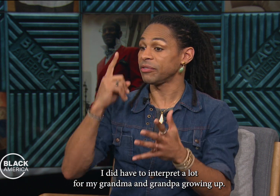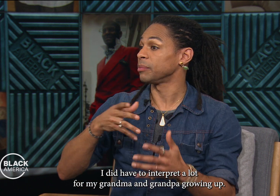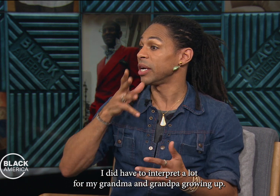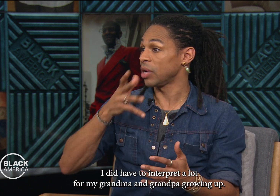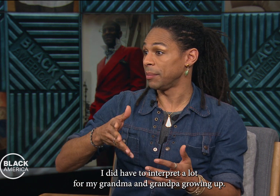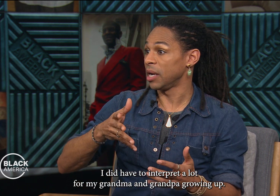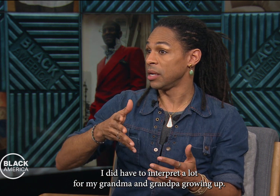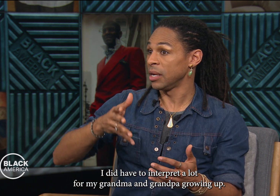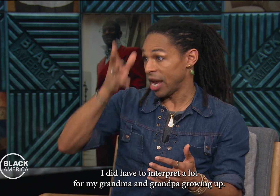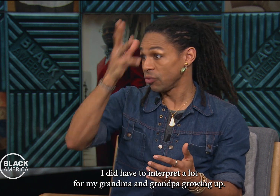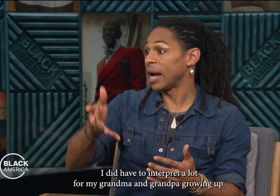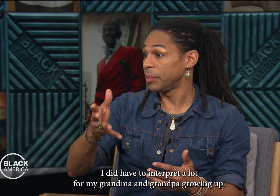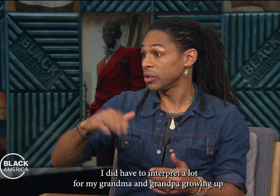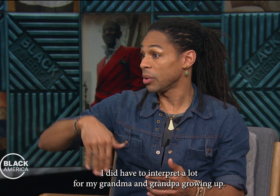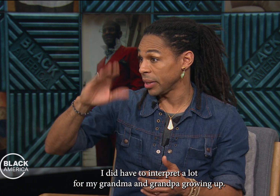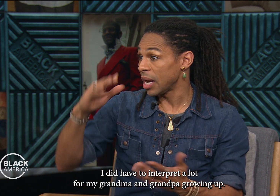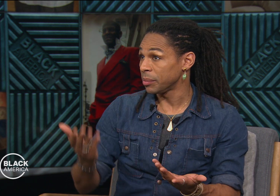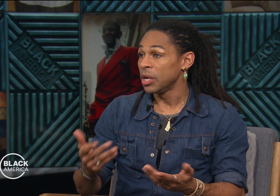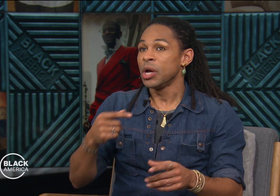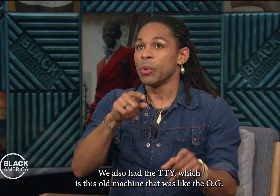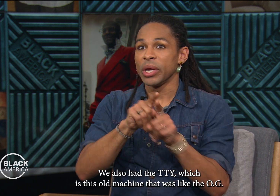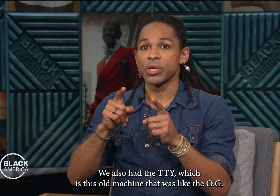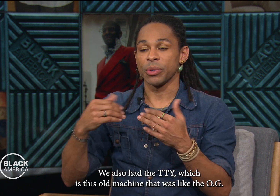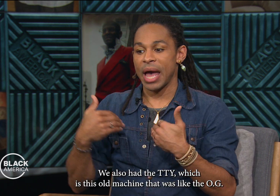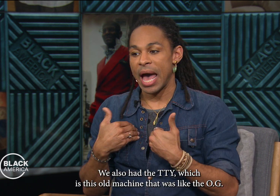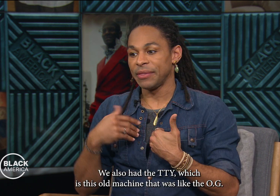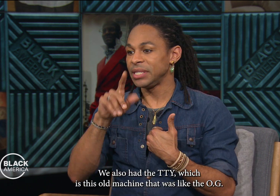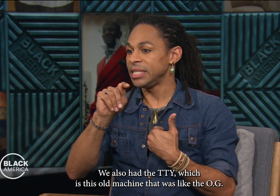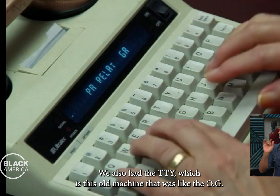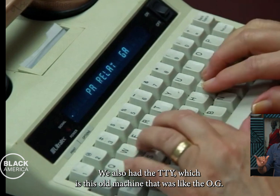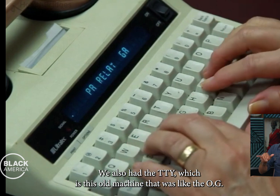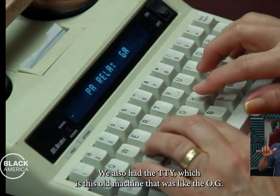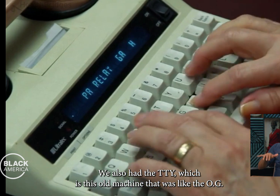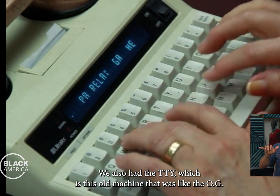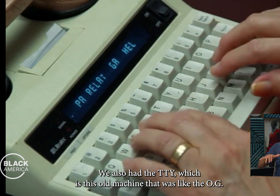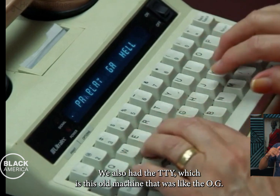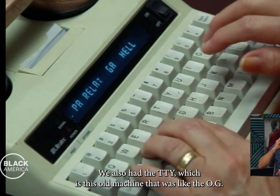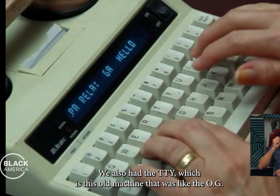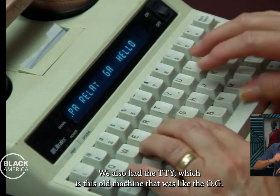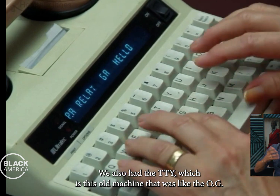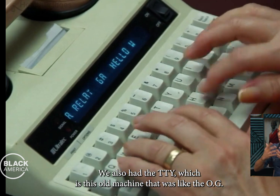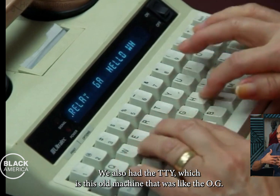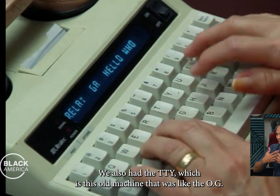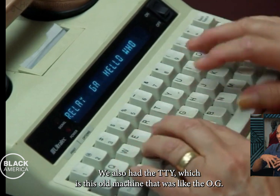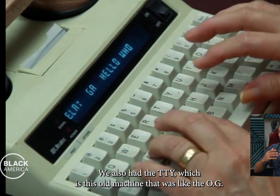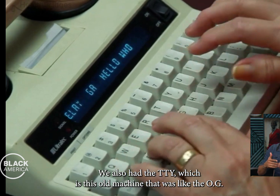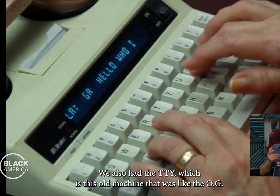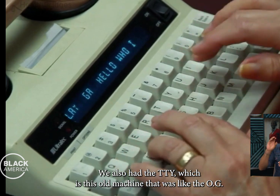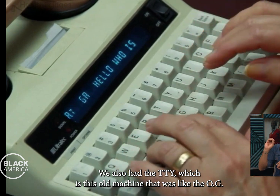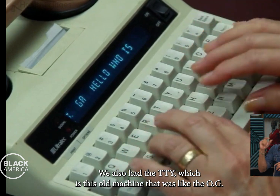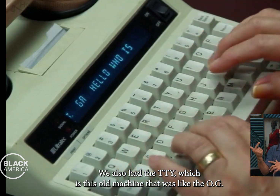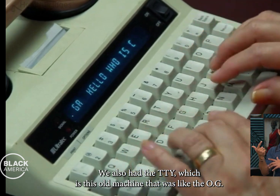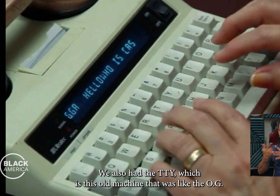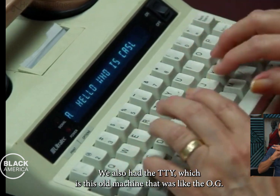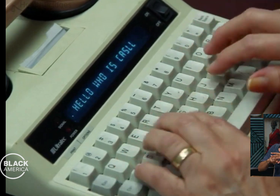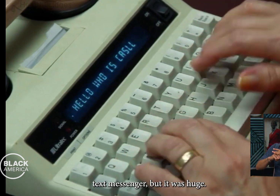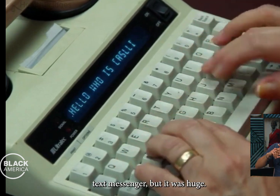a lot for my grandma and grandpa growing up. We also had the TTY, which is this old machine that was like